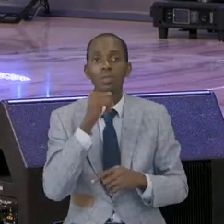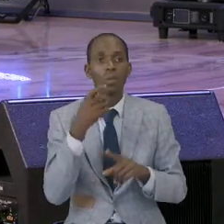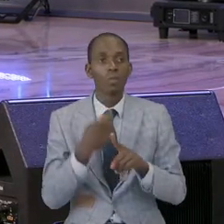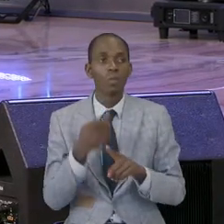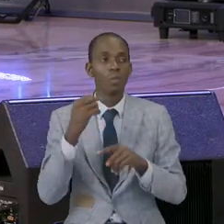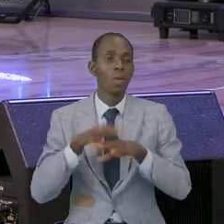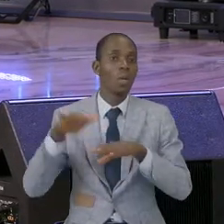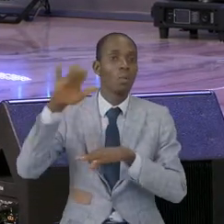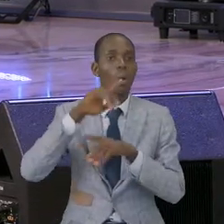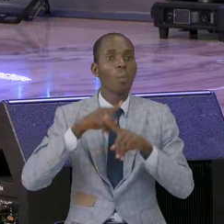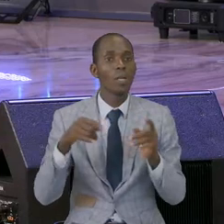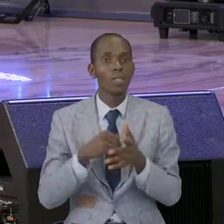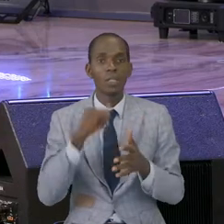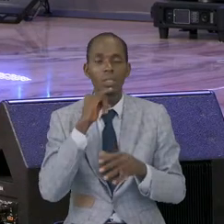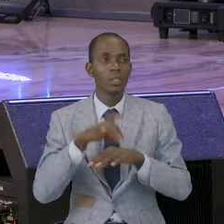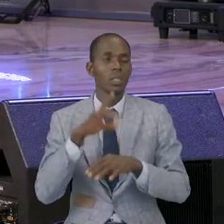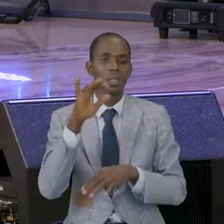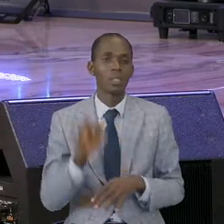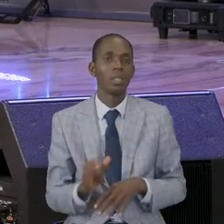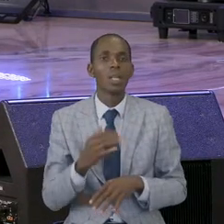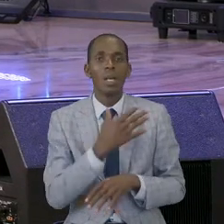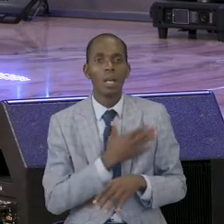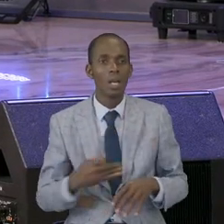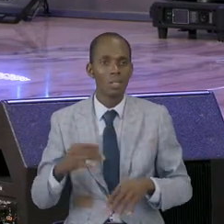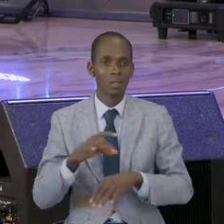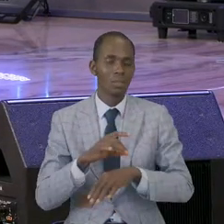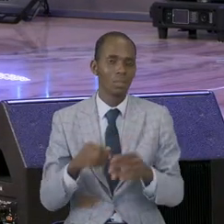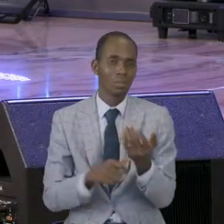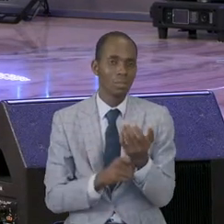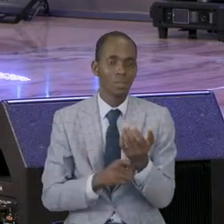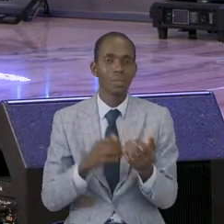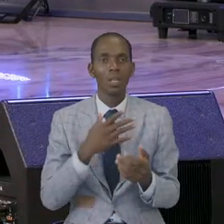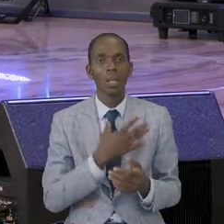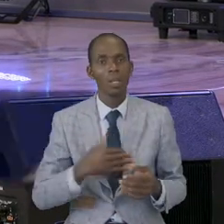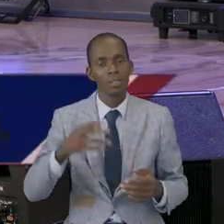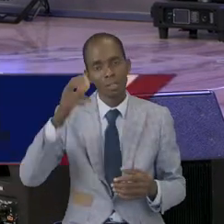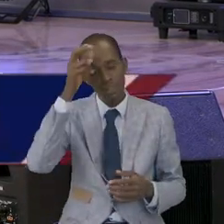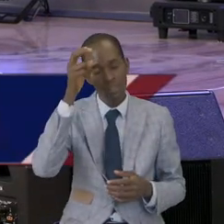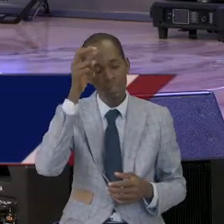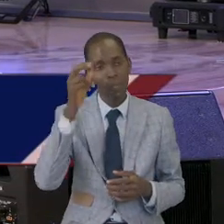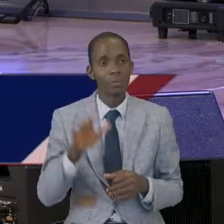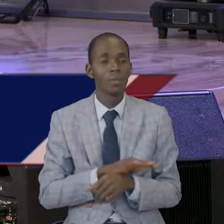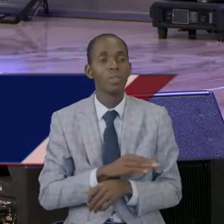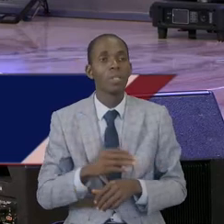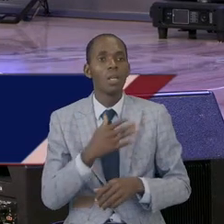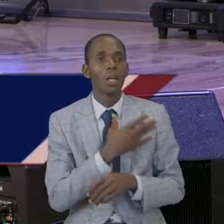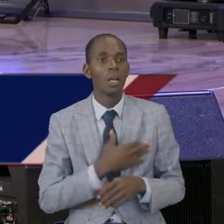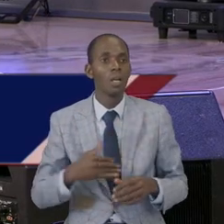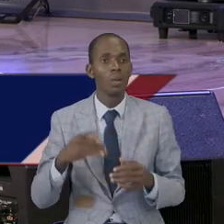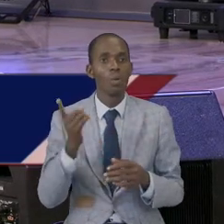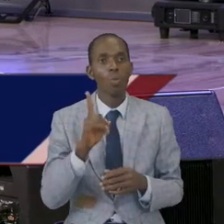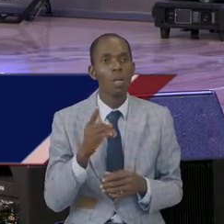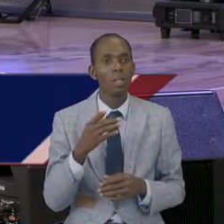is earthly and sensual and devilish. Verse 16 then tells us, for where envy